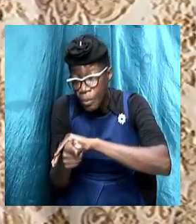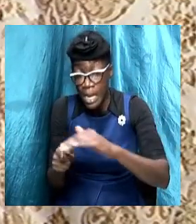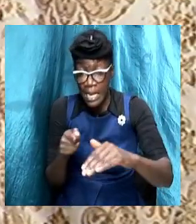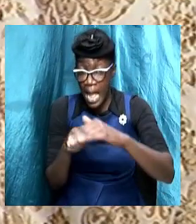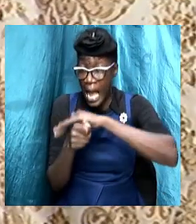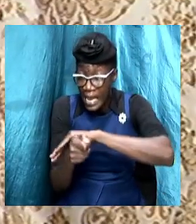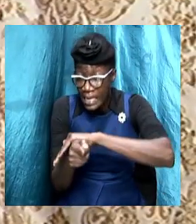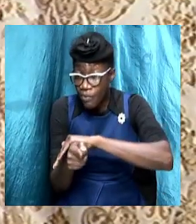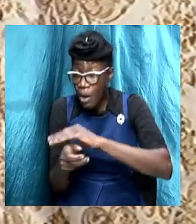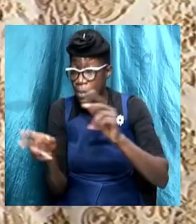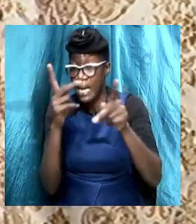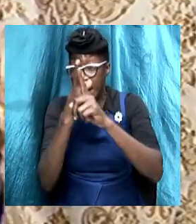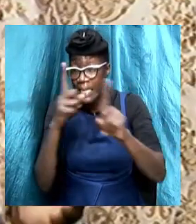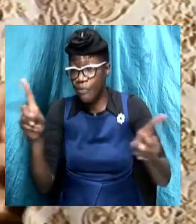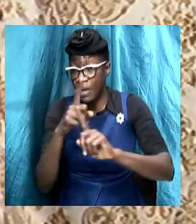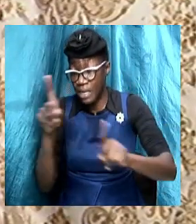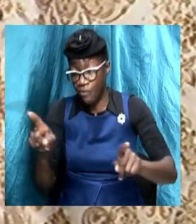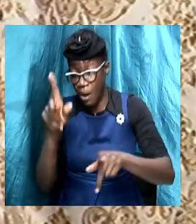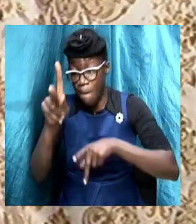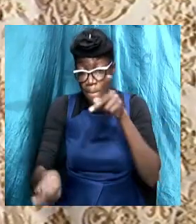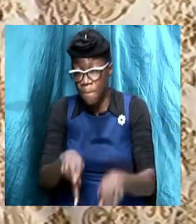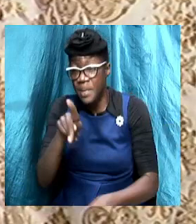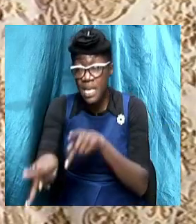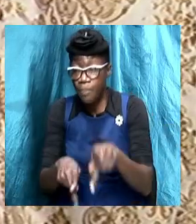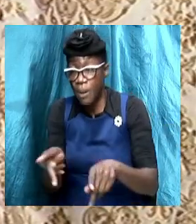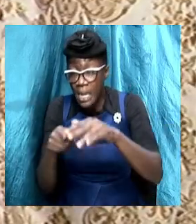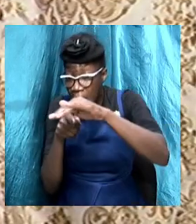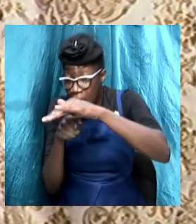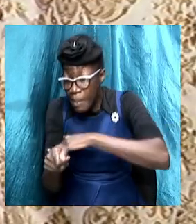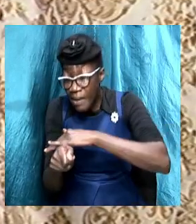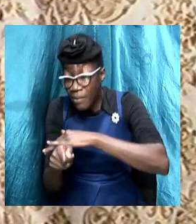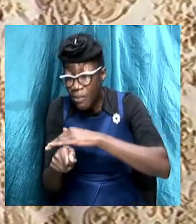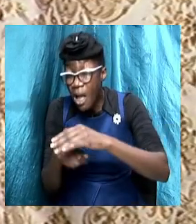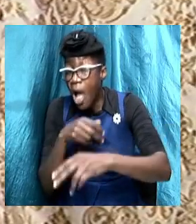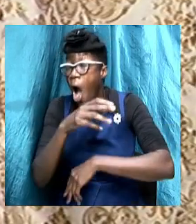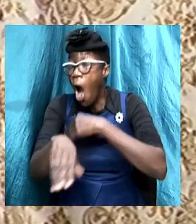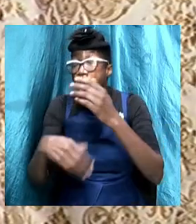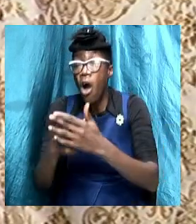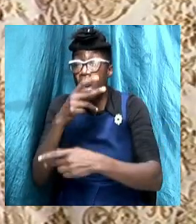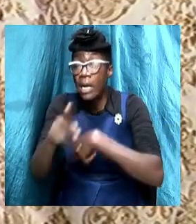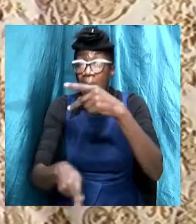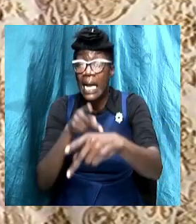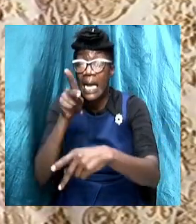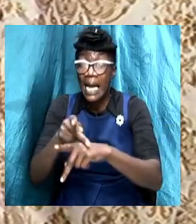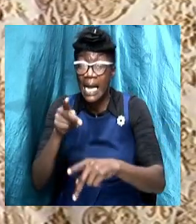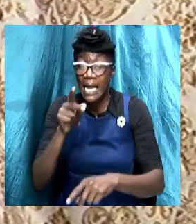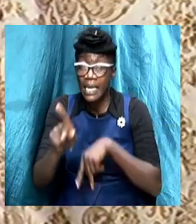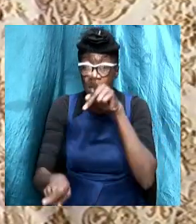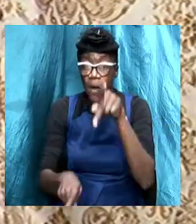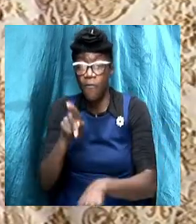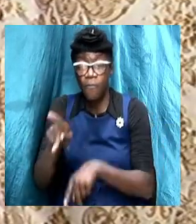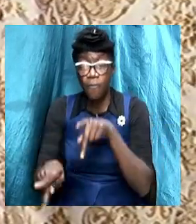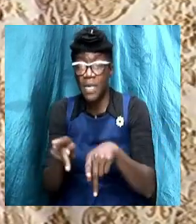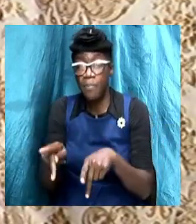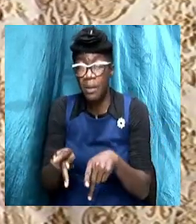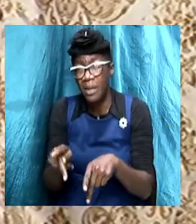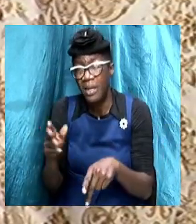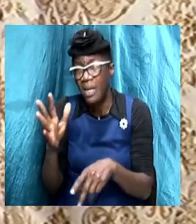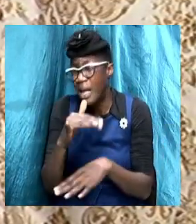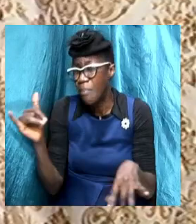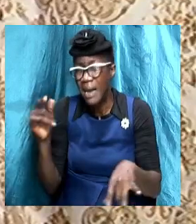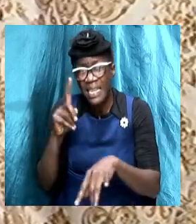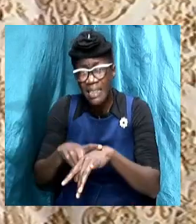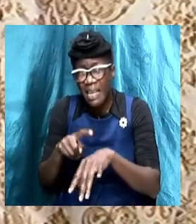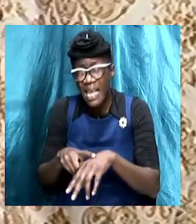Midianites. They were hiding from the Canaanites. They were hiding from all kind of people. Amen. So by the time we reach